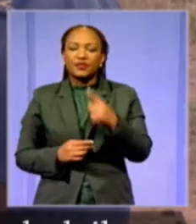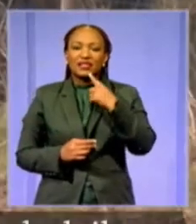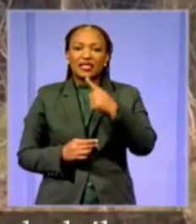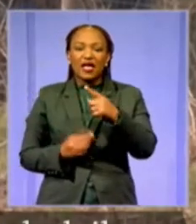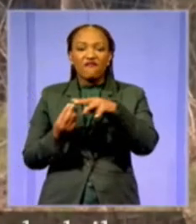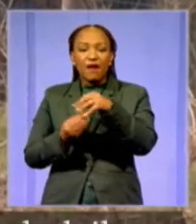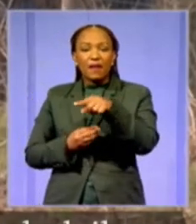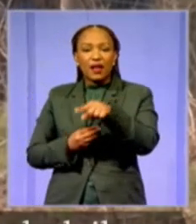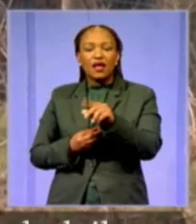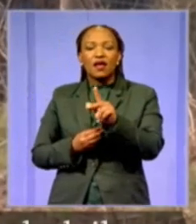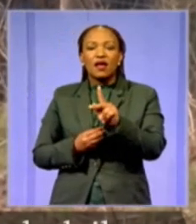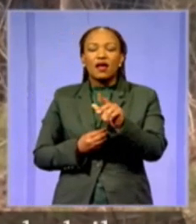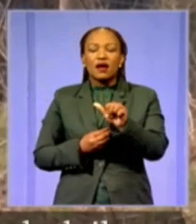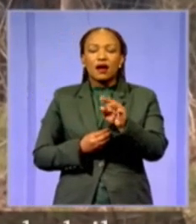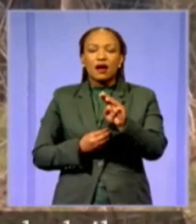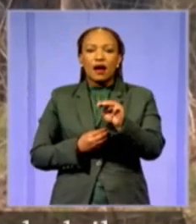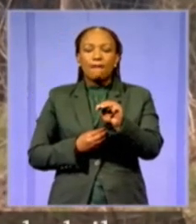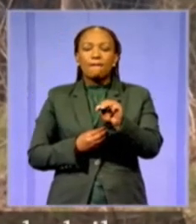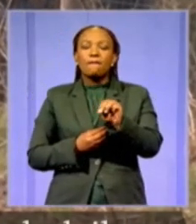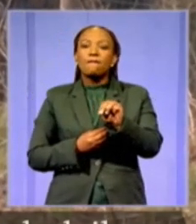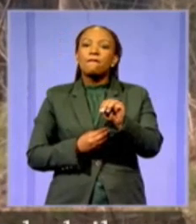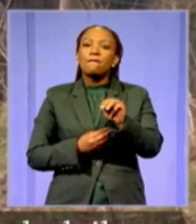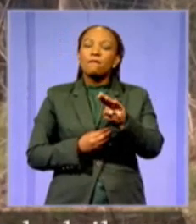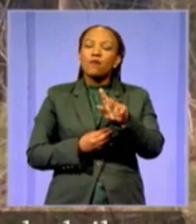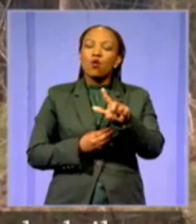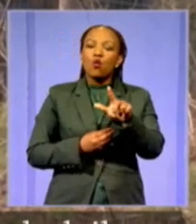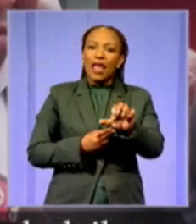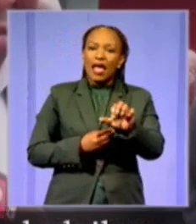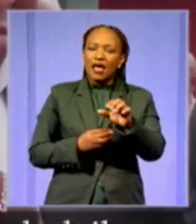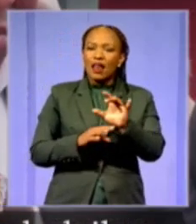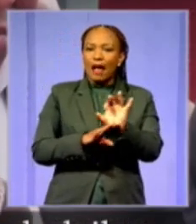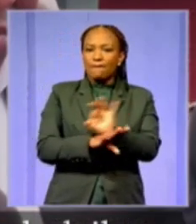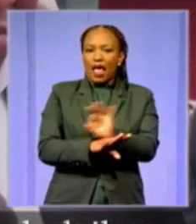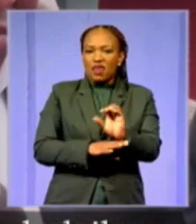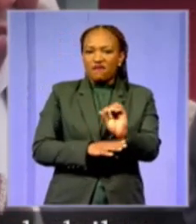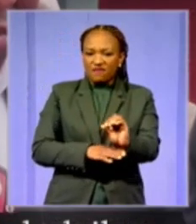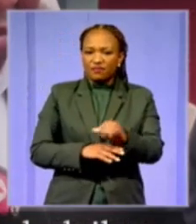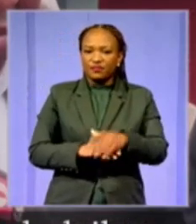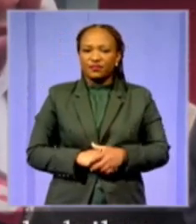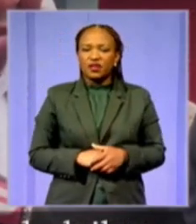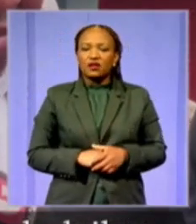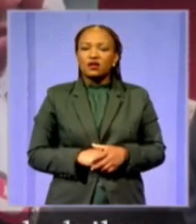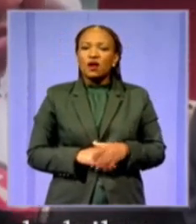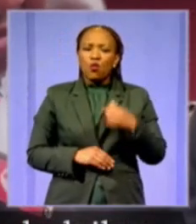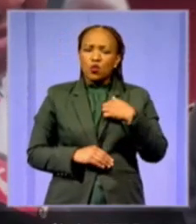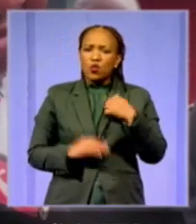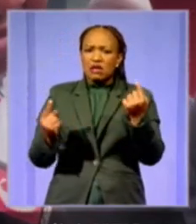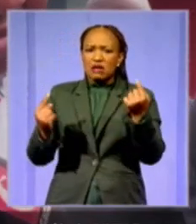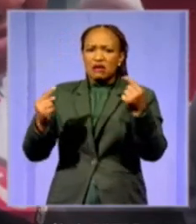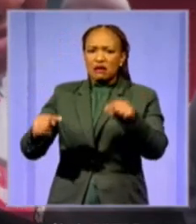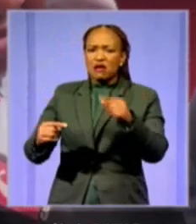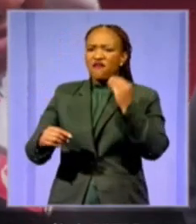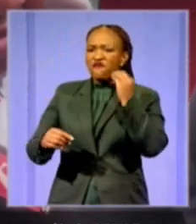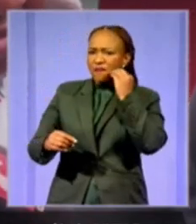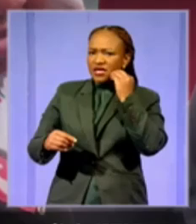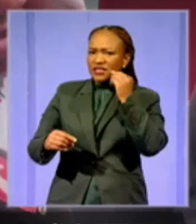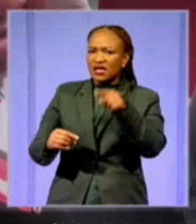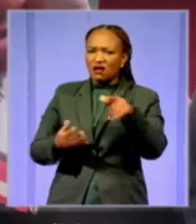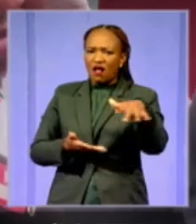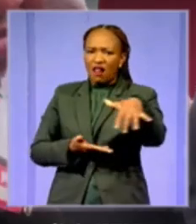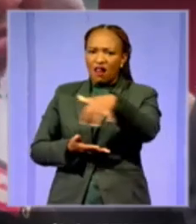ne e rulagantswe. The information that we received, we picked up on the scene, there was a total of about